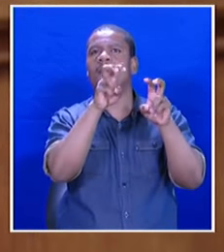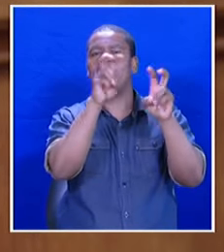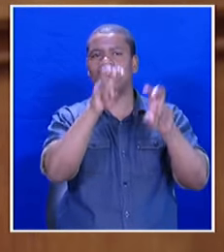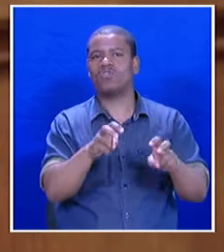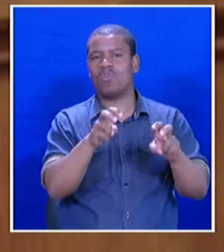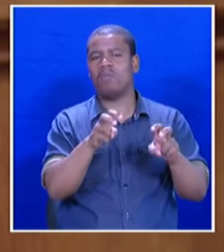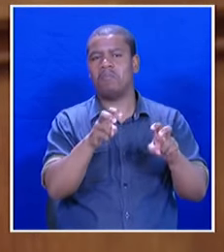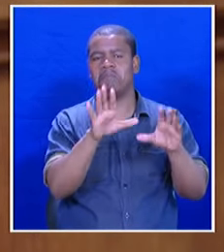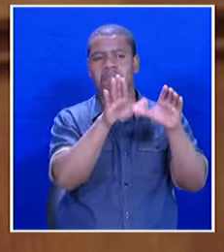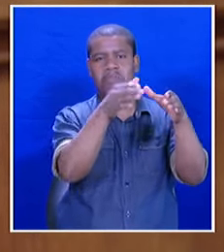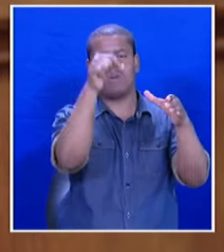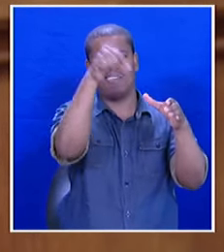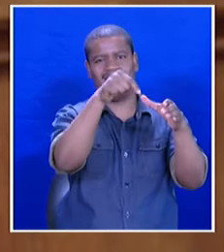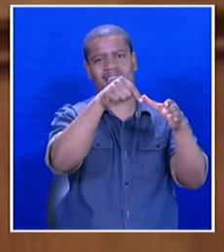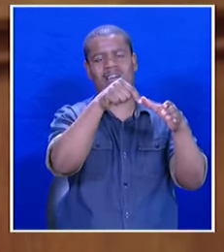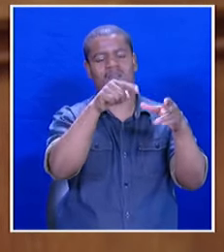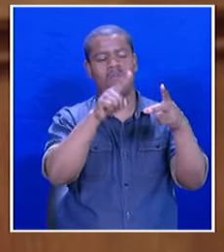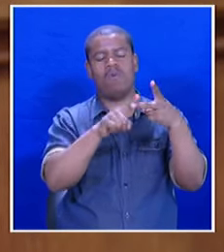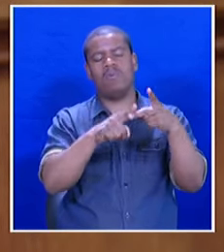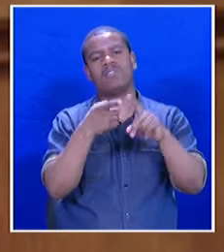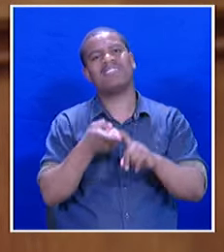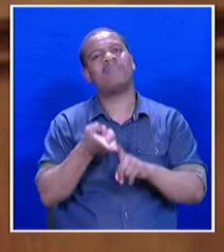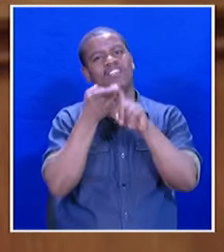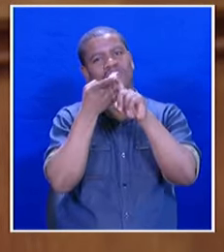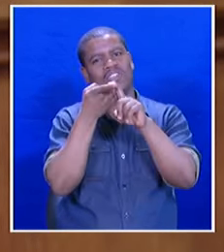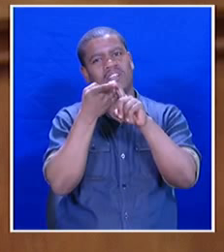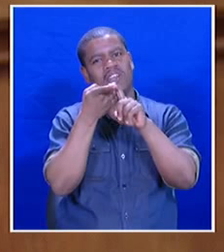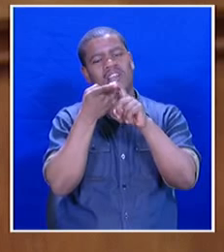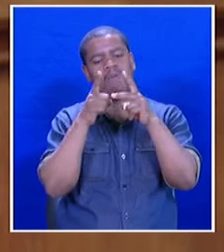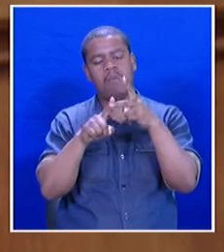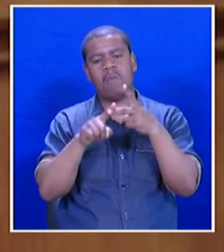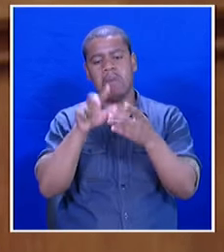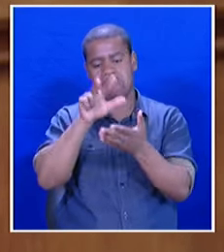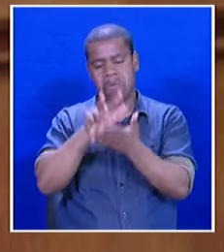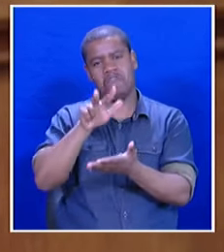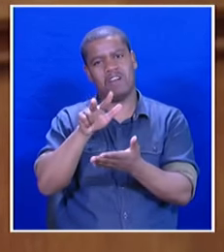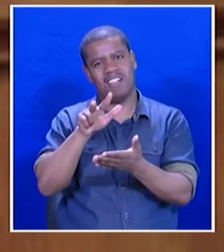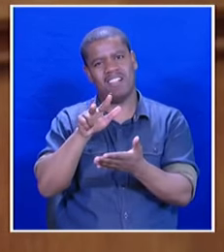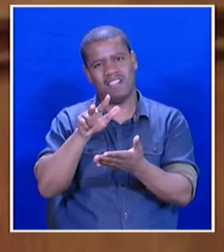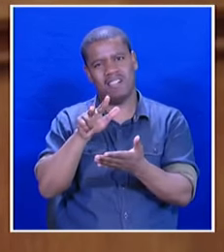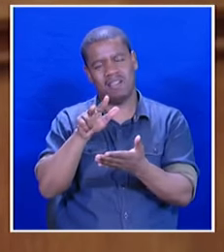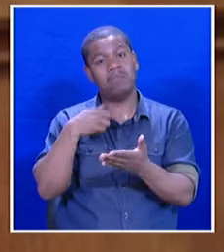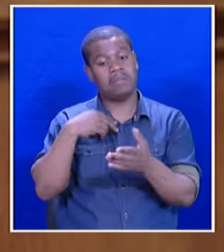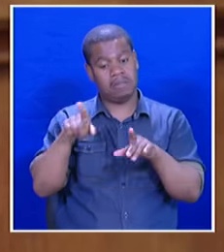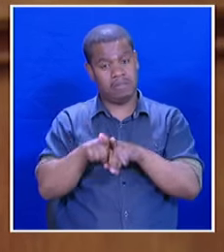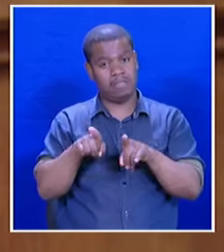Eskom suspensions, stamp of approval. And on a similar matter, Nexa Board